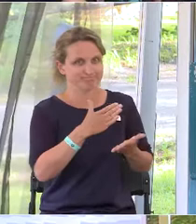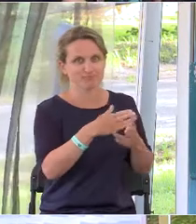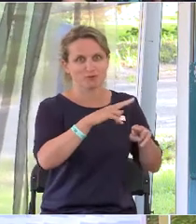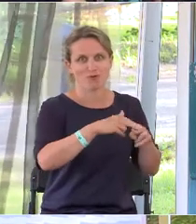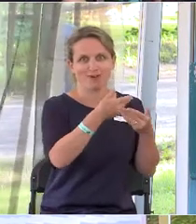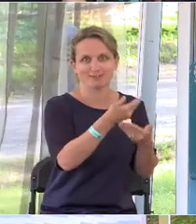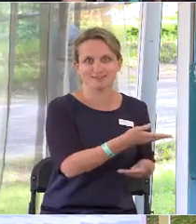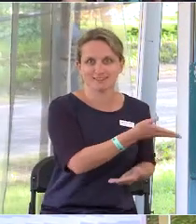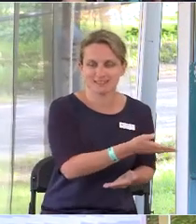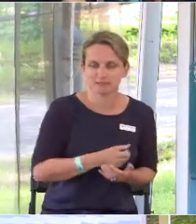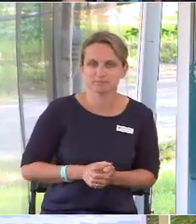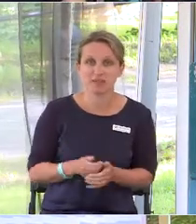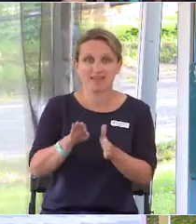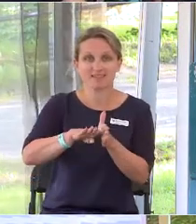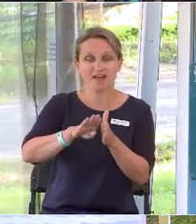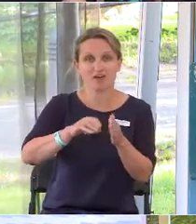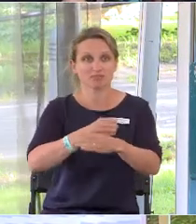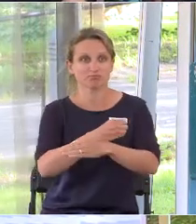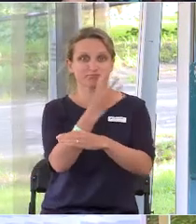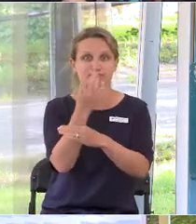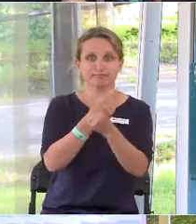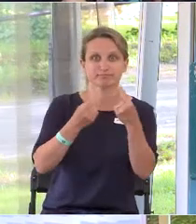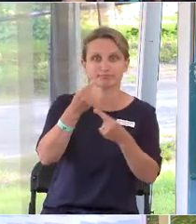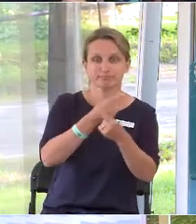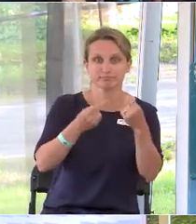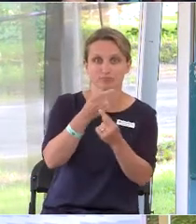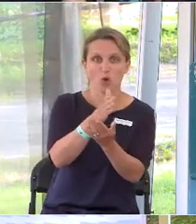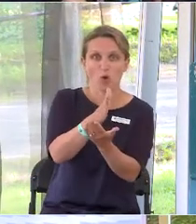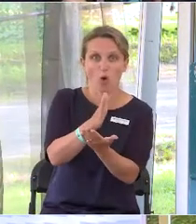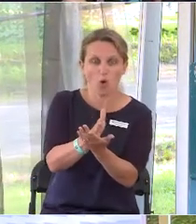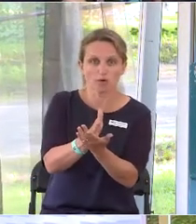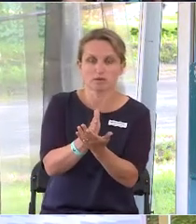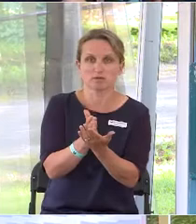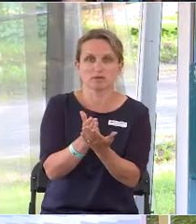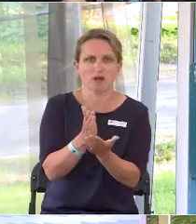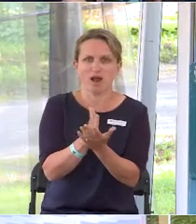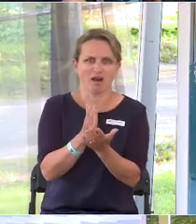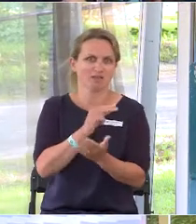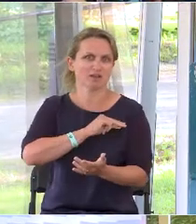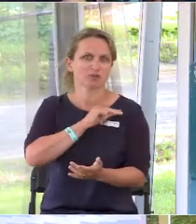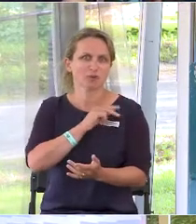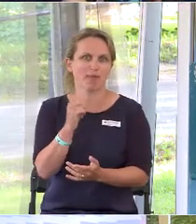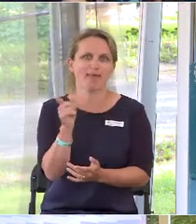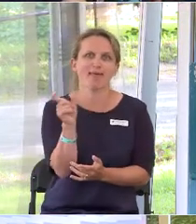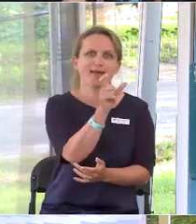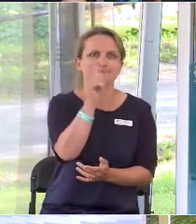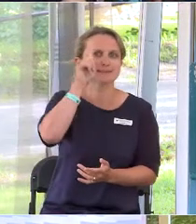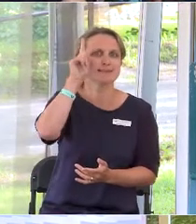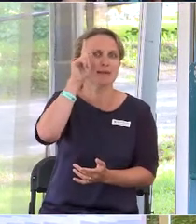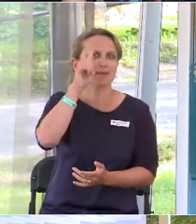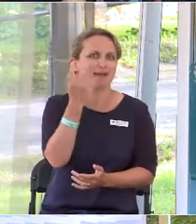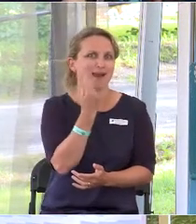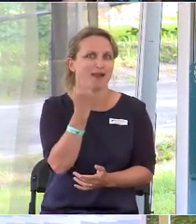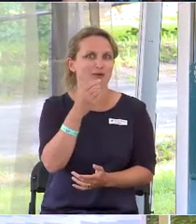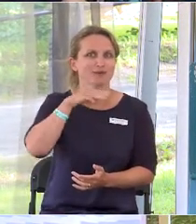that usually when we have this Nordic discussion, we only use the first name. So, Tarja, what